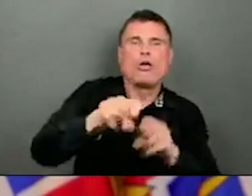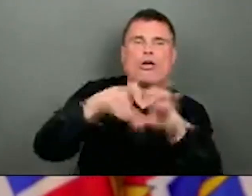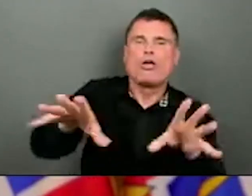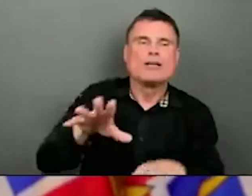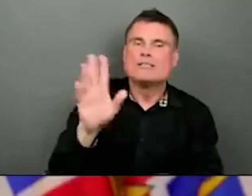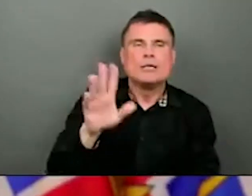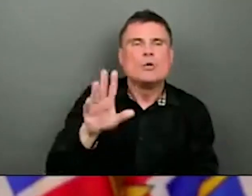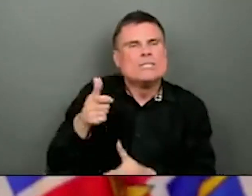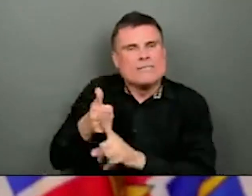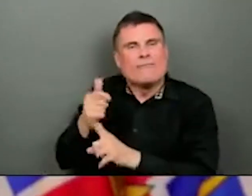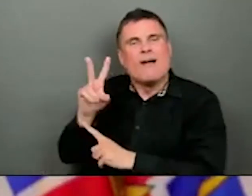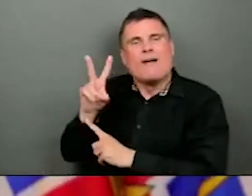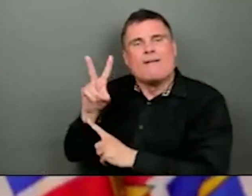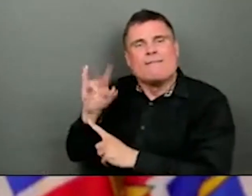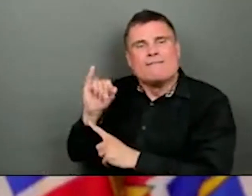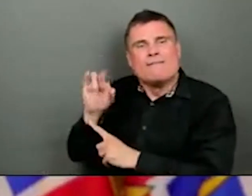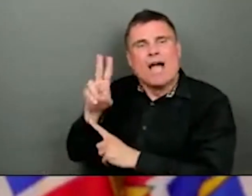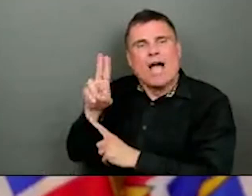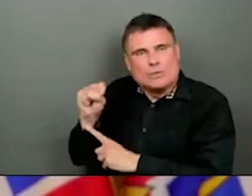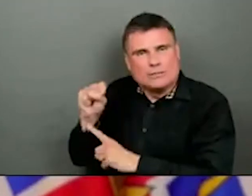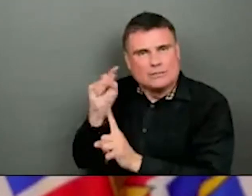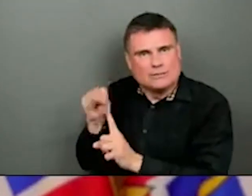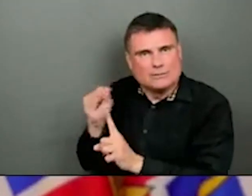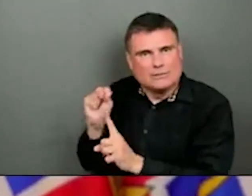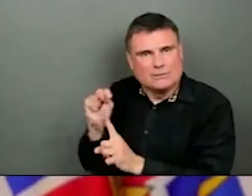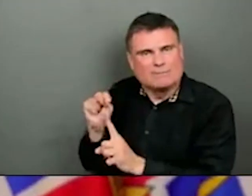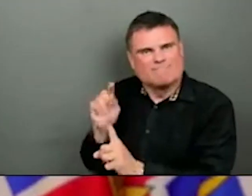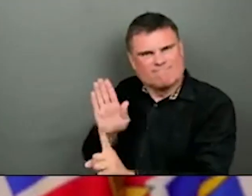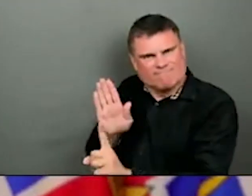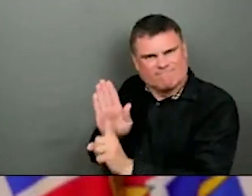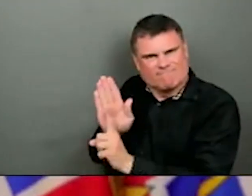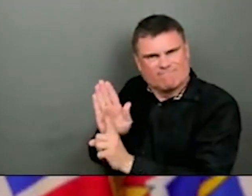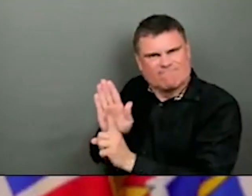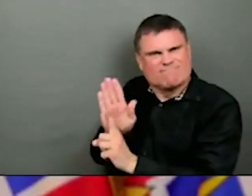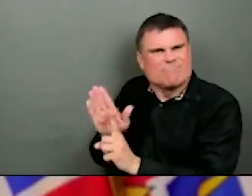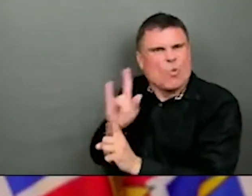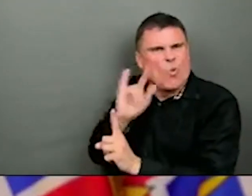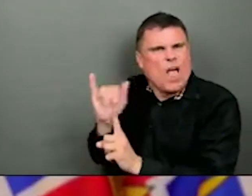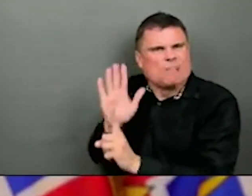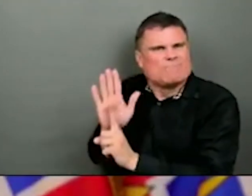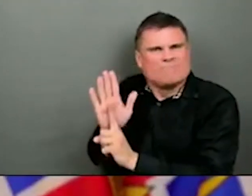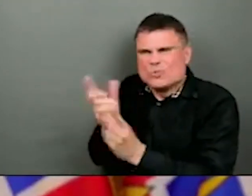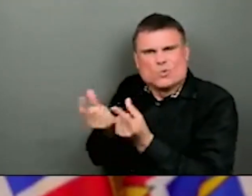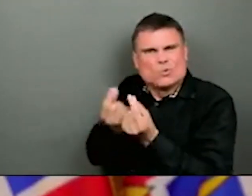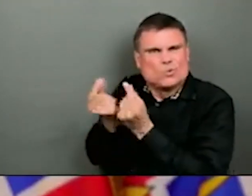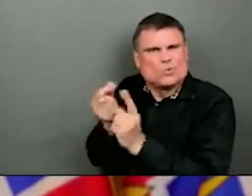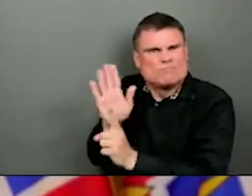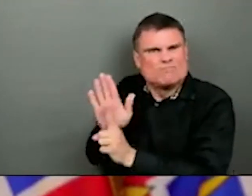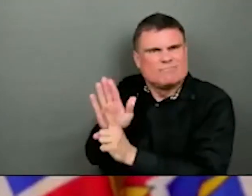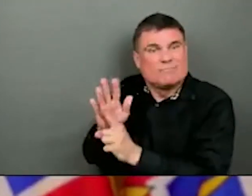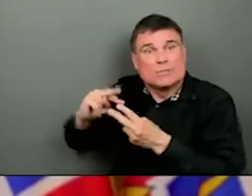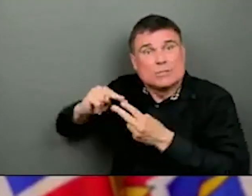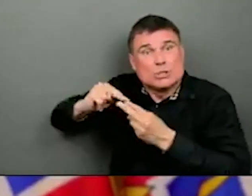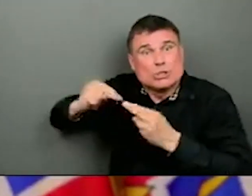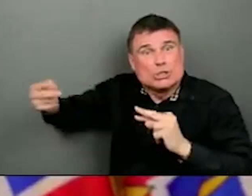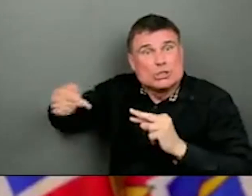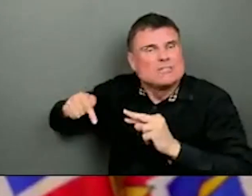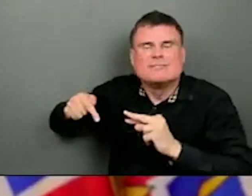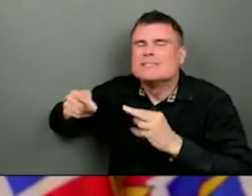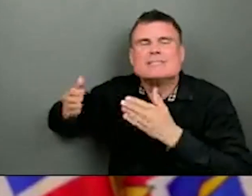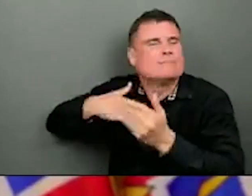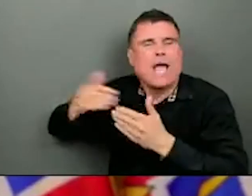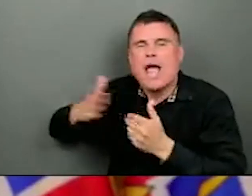that we take to prevent transmission works no matter which strain of the virus you're infected with. What we have is a